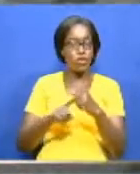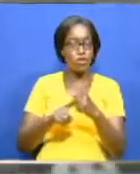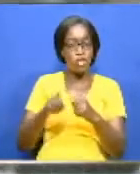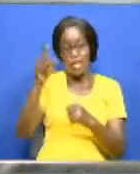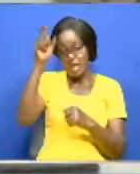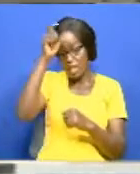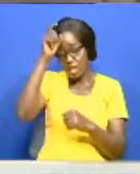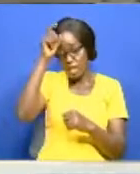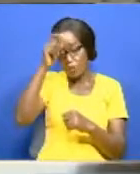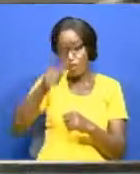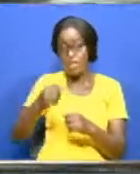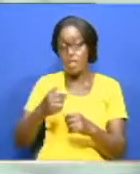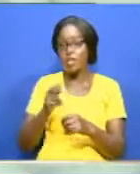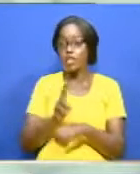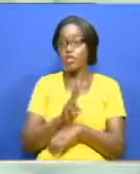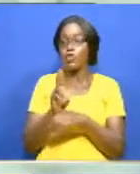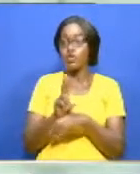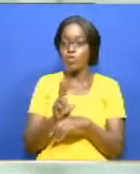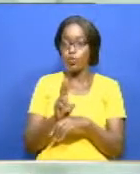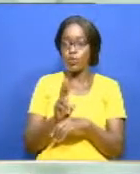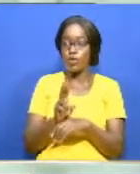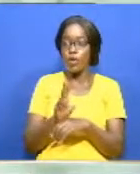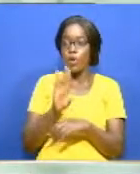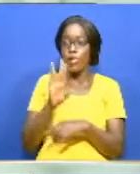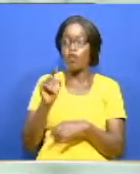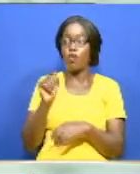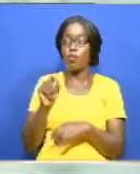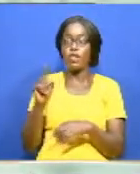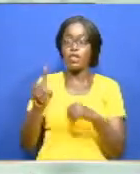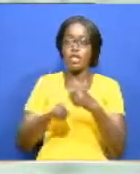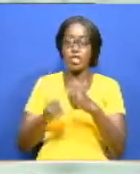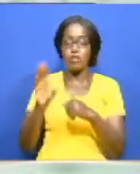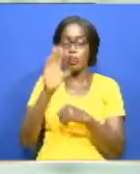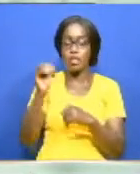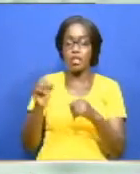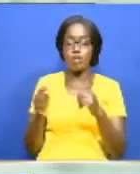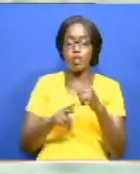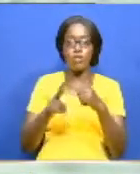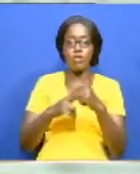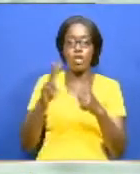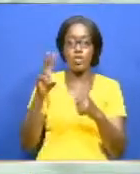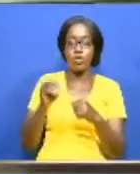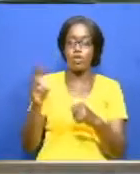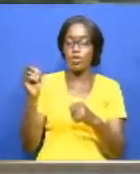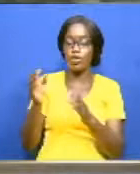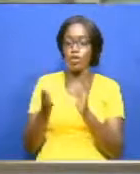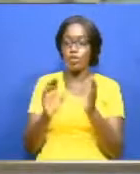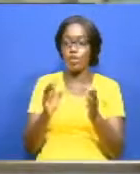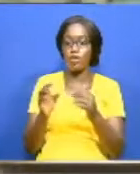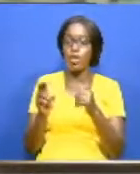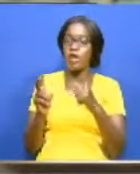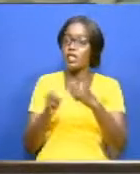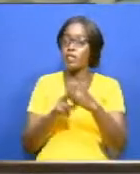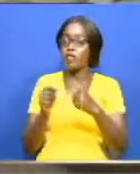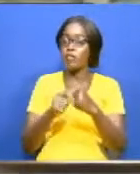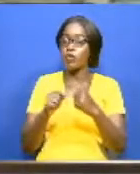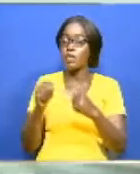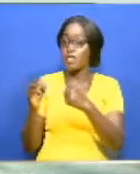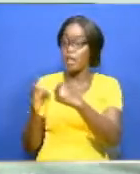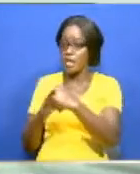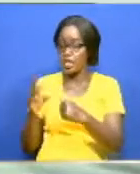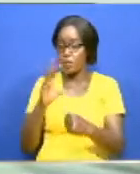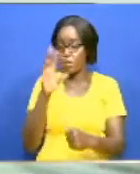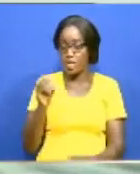annual consumer price inflation recorded 4.6% in July 2020, compared to 7.8% in June 2020,